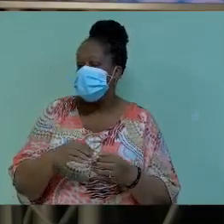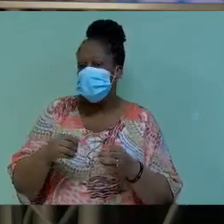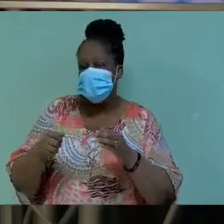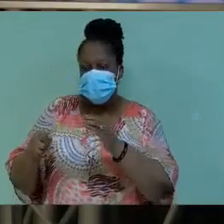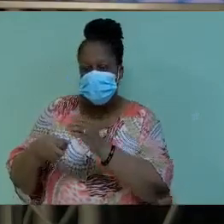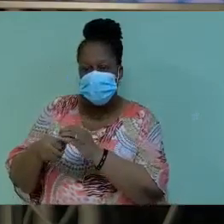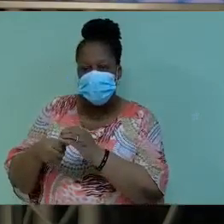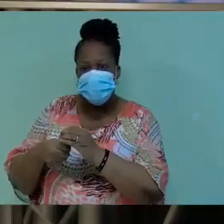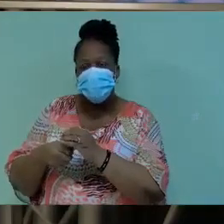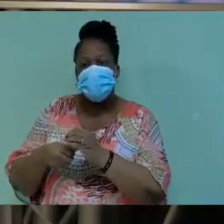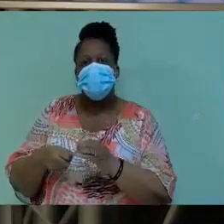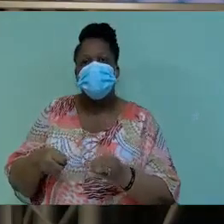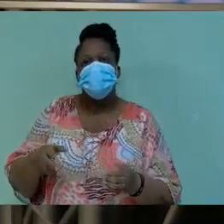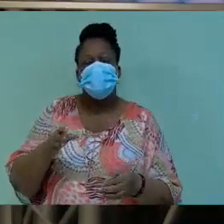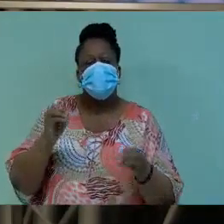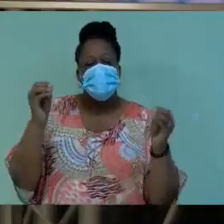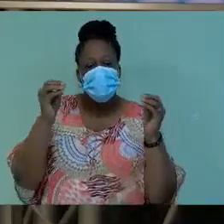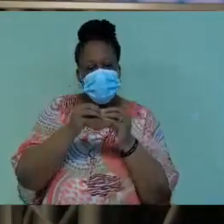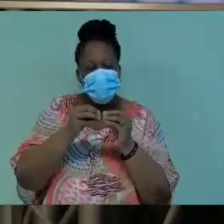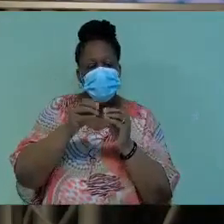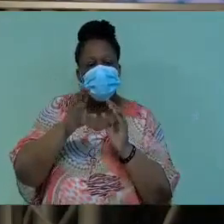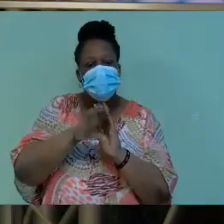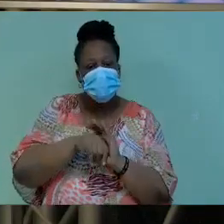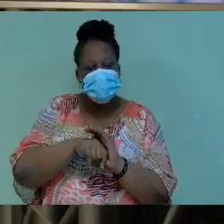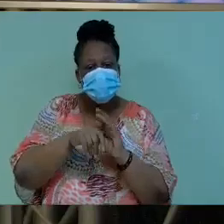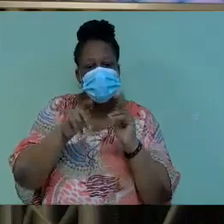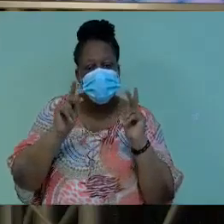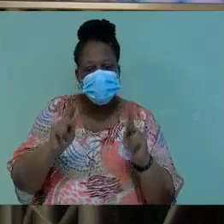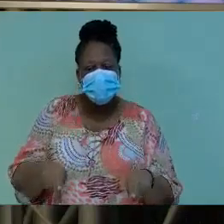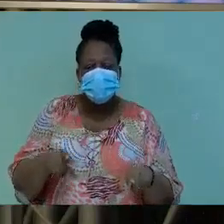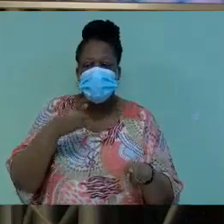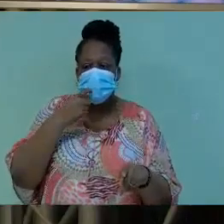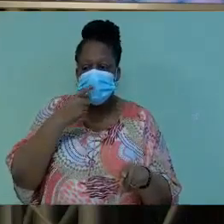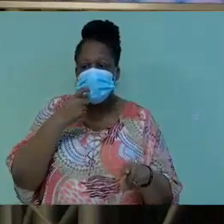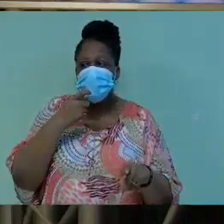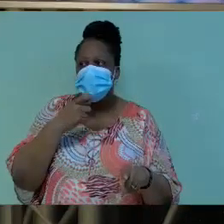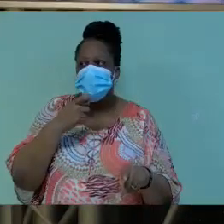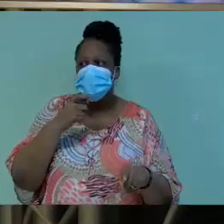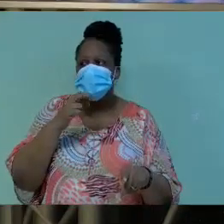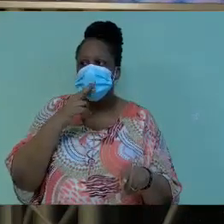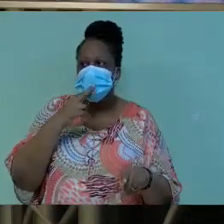at some point without being tested. Am I correct?